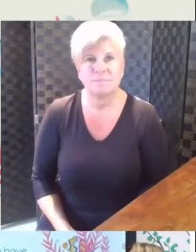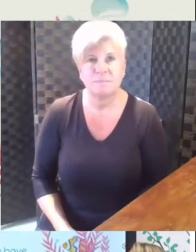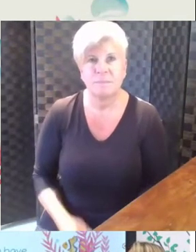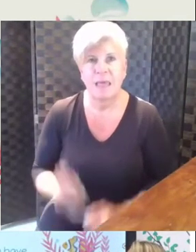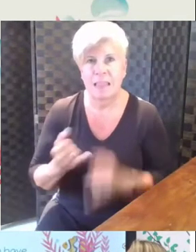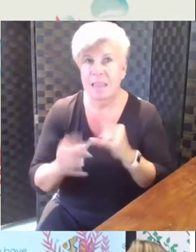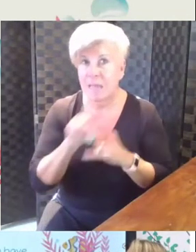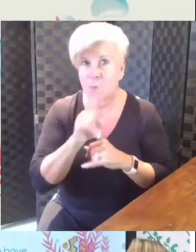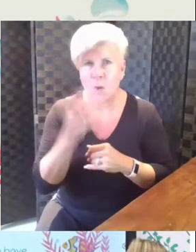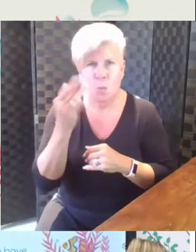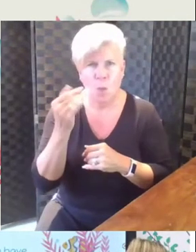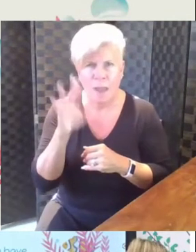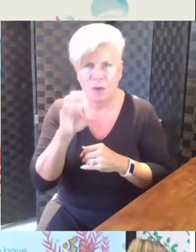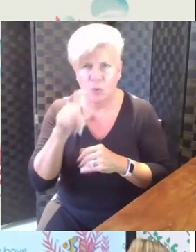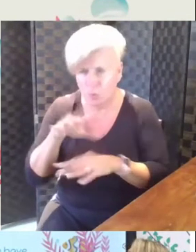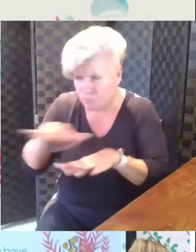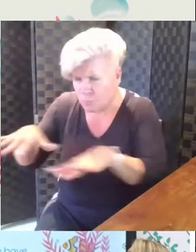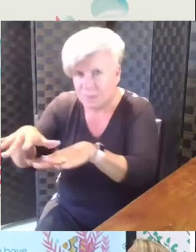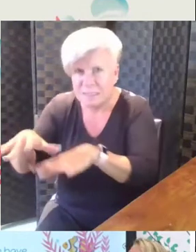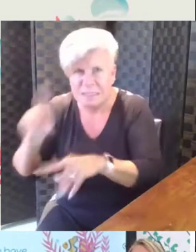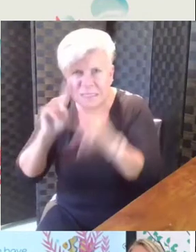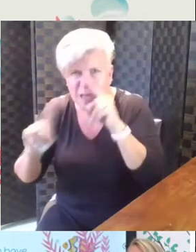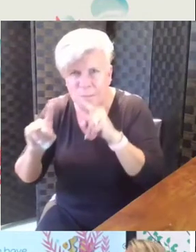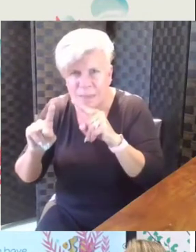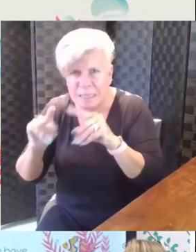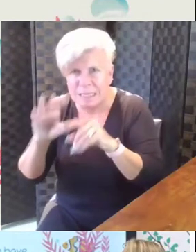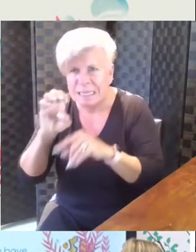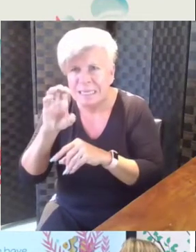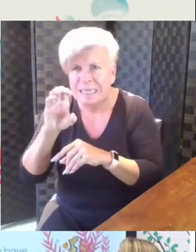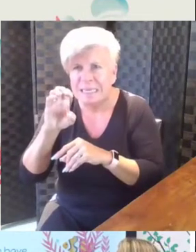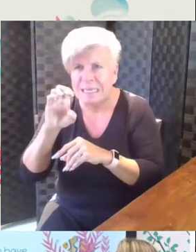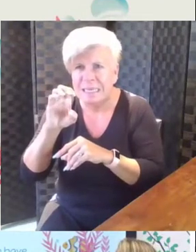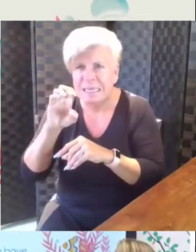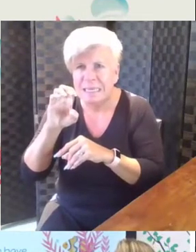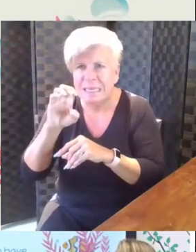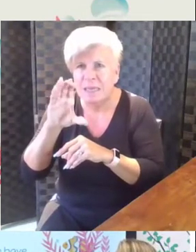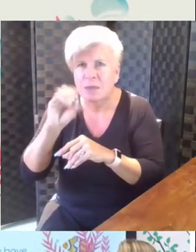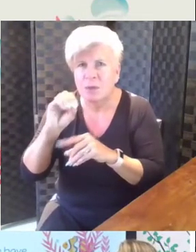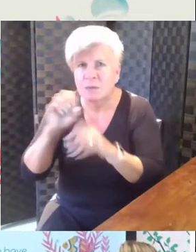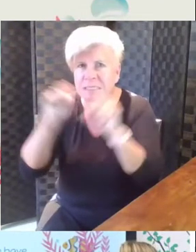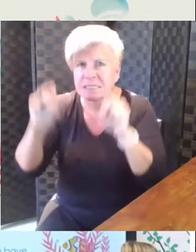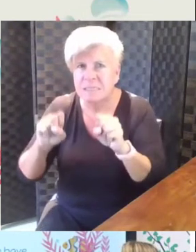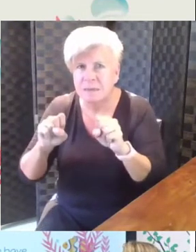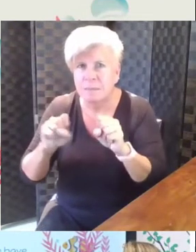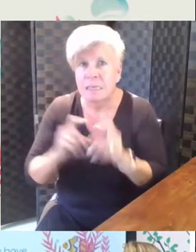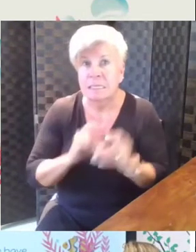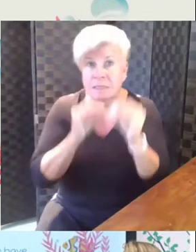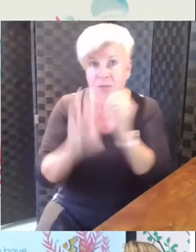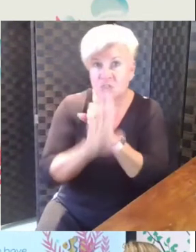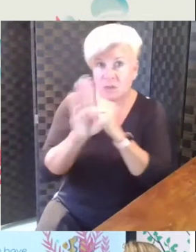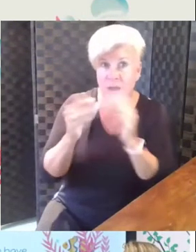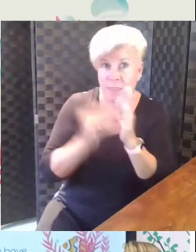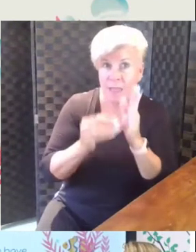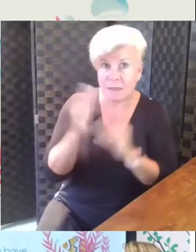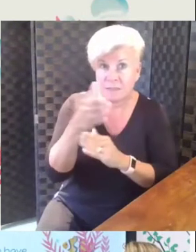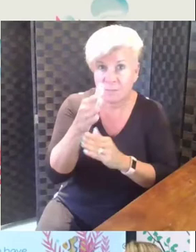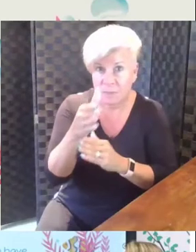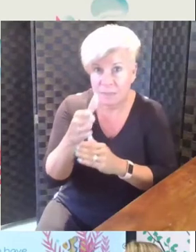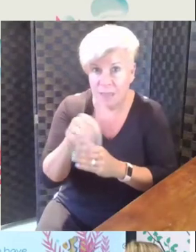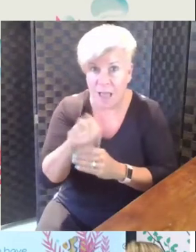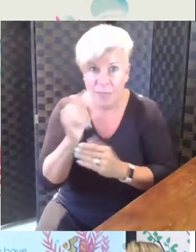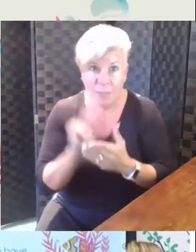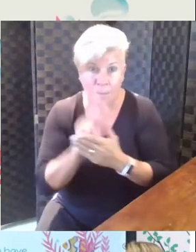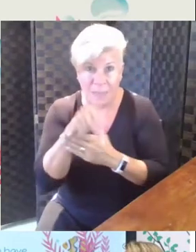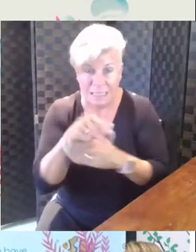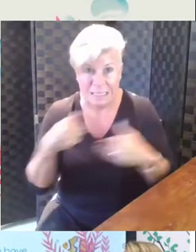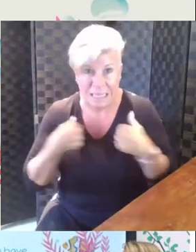And the last question, why are coral reefs considered to be an ecosystem? A, reefs provide shelter to thousands of species of fish and